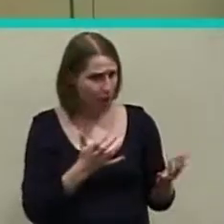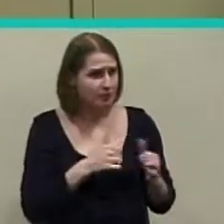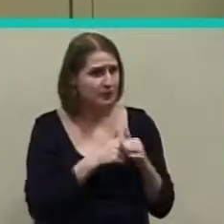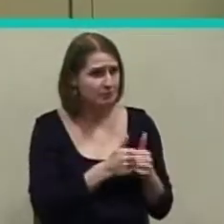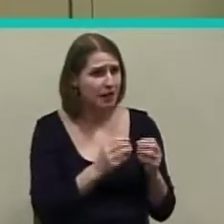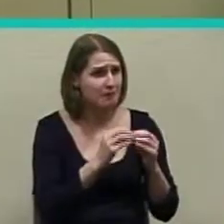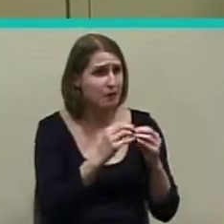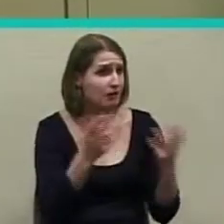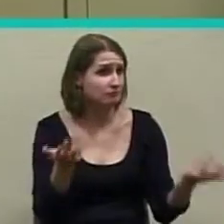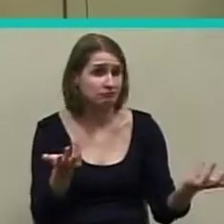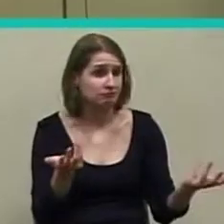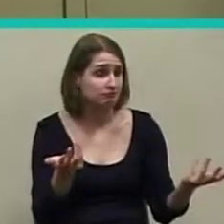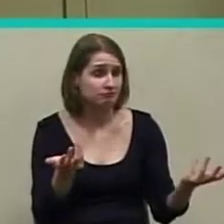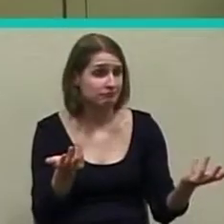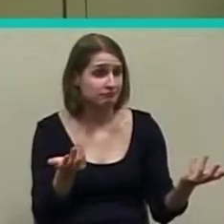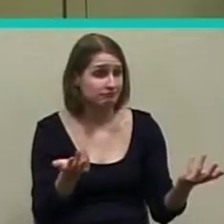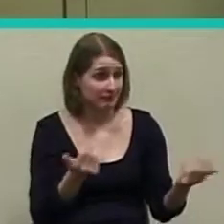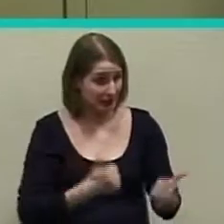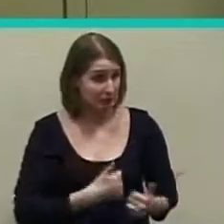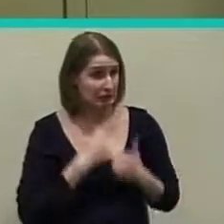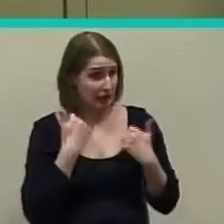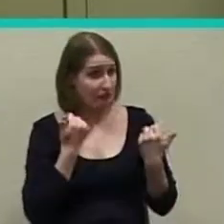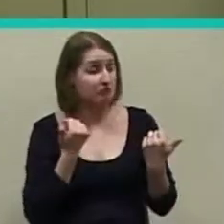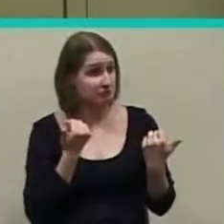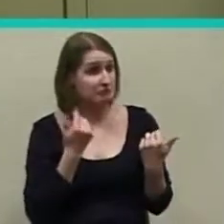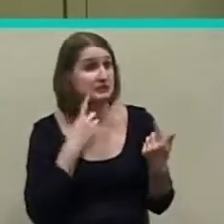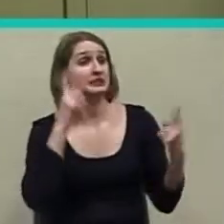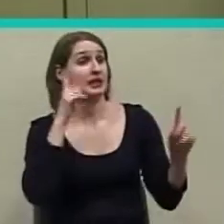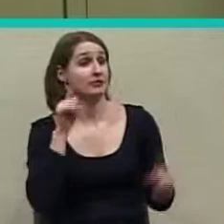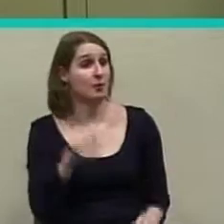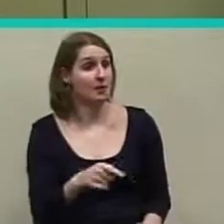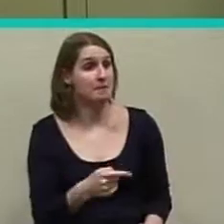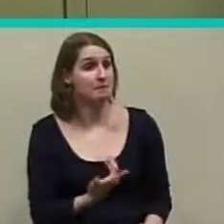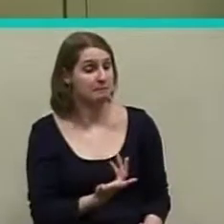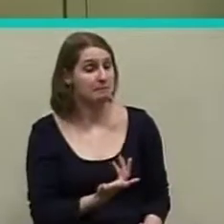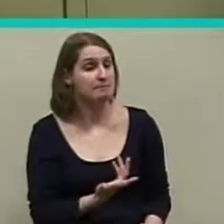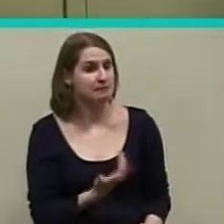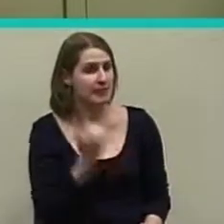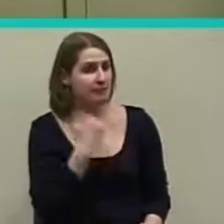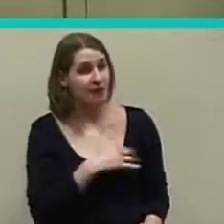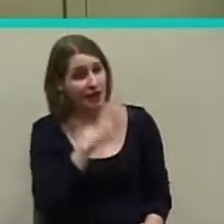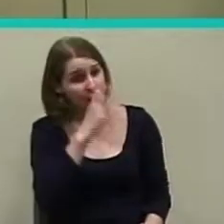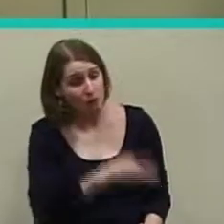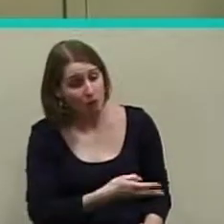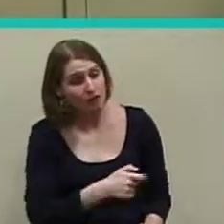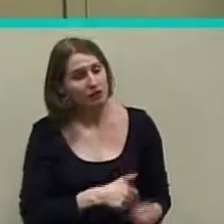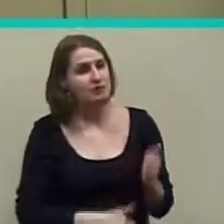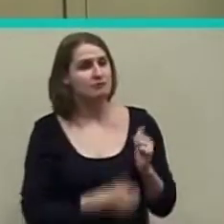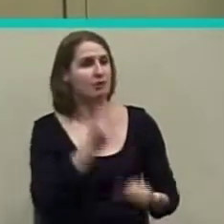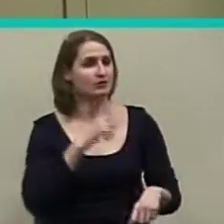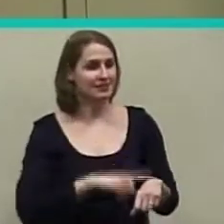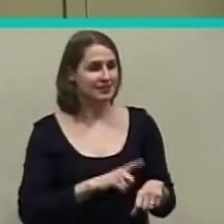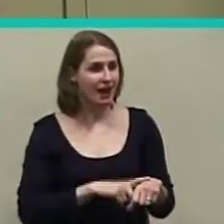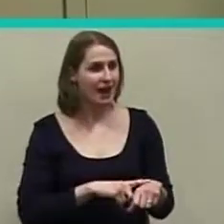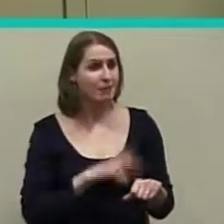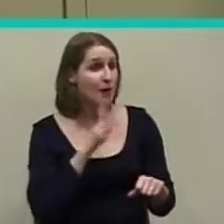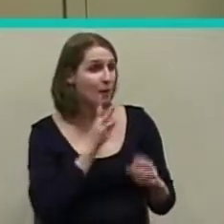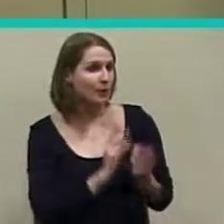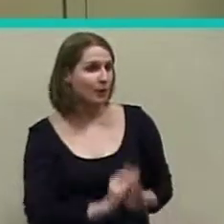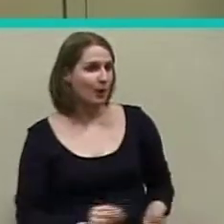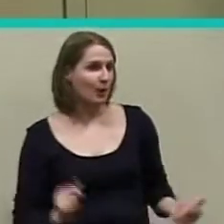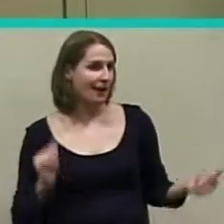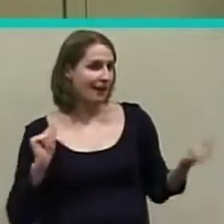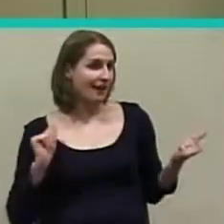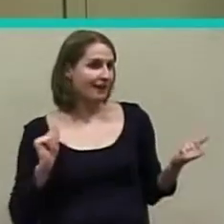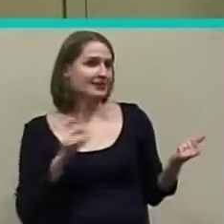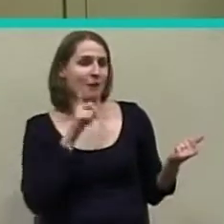more? Life's working pretty good for this kid. If I ignore it, most of the time things go away.